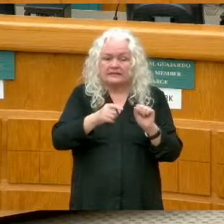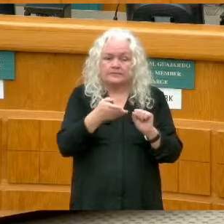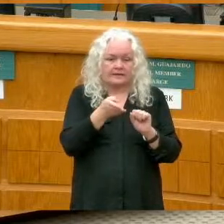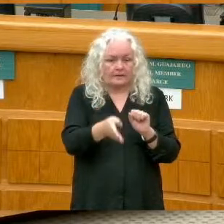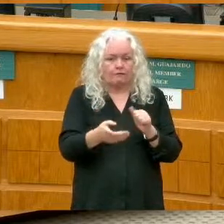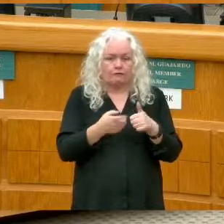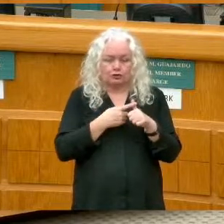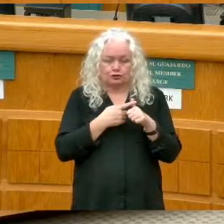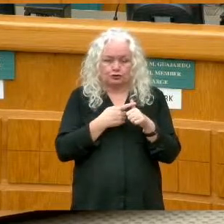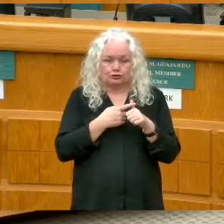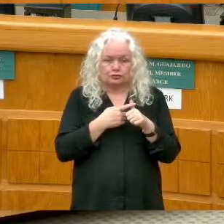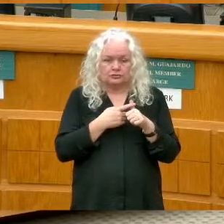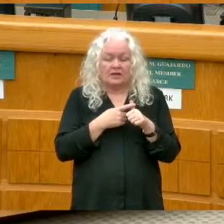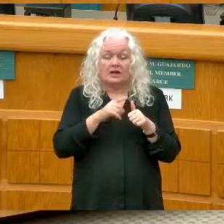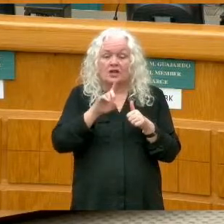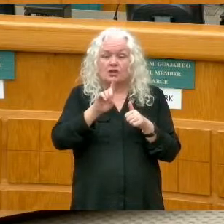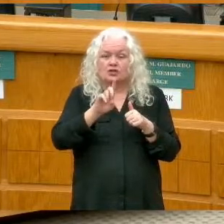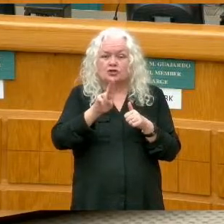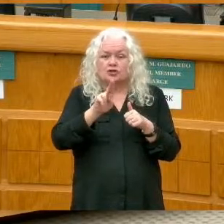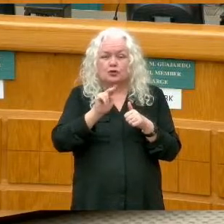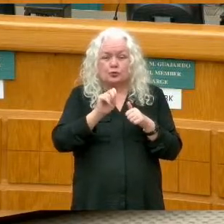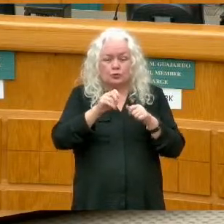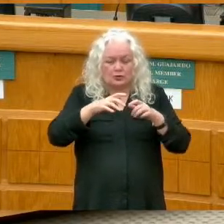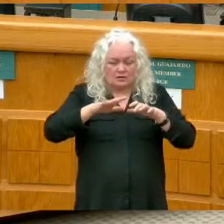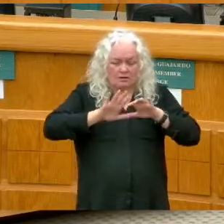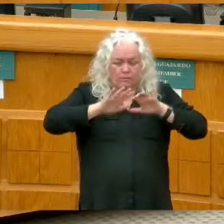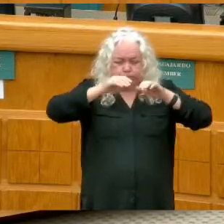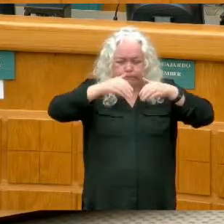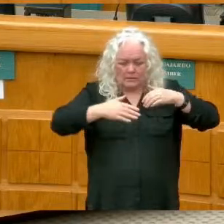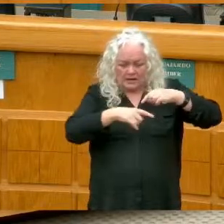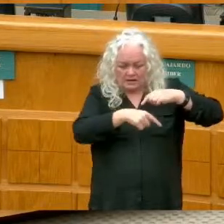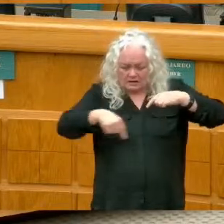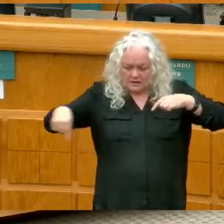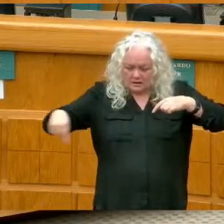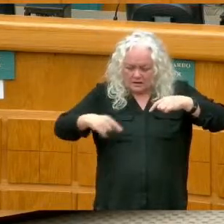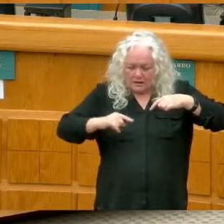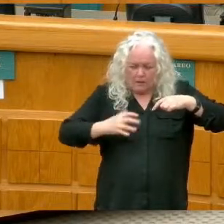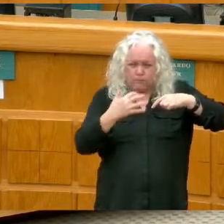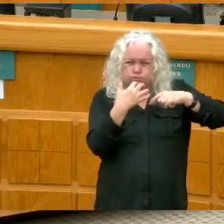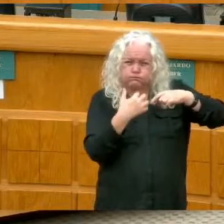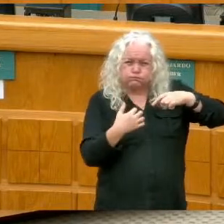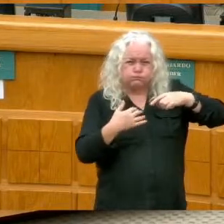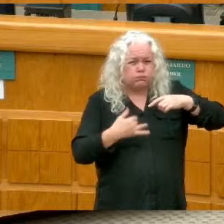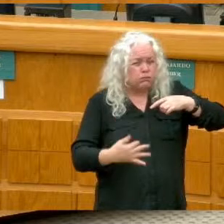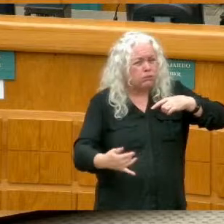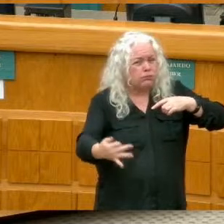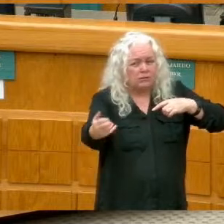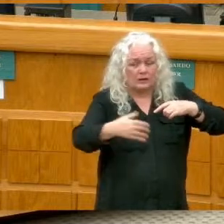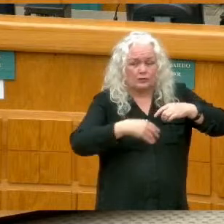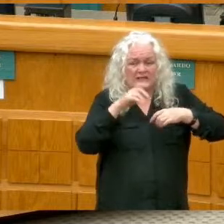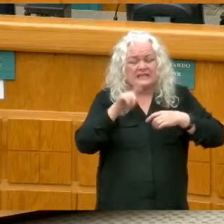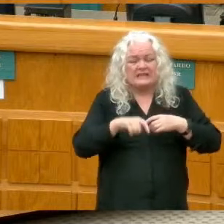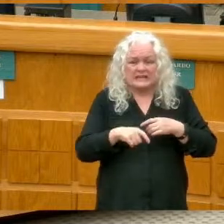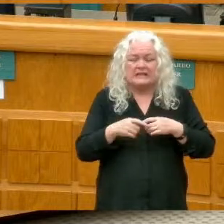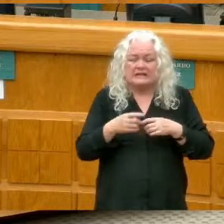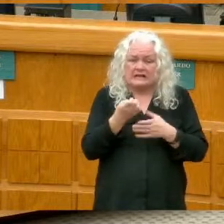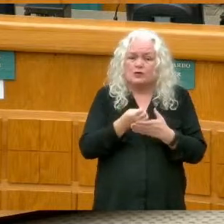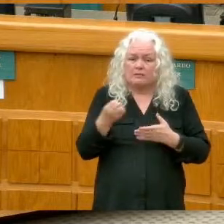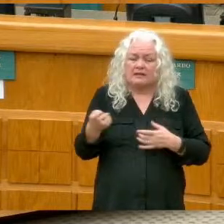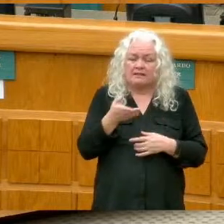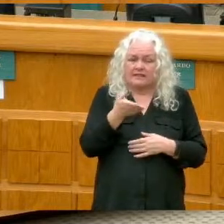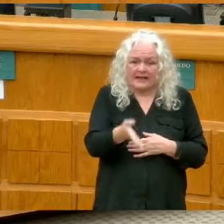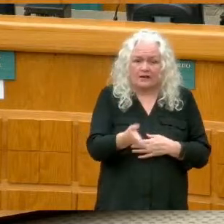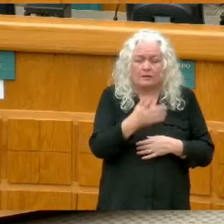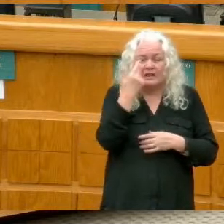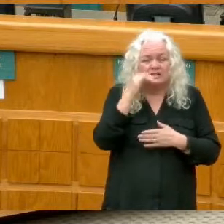area. There is a dune line where significant erosion has occurred, and we need heavy machinery in this arena. Because